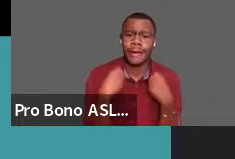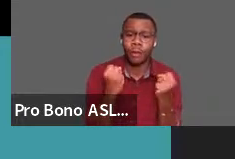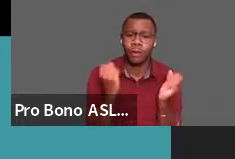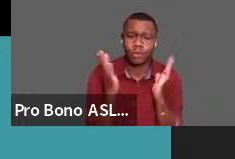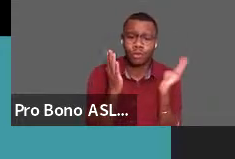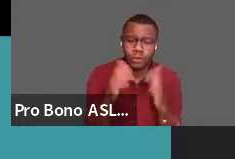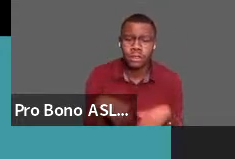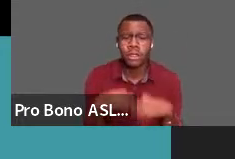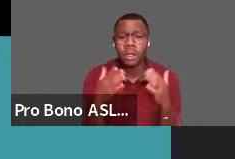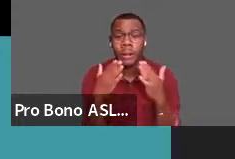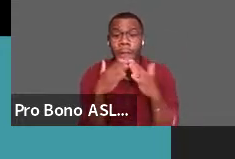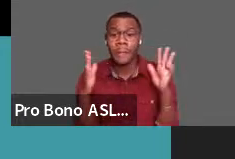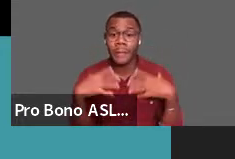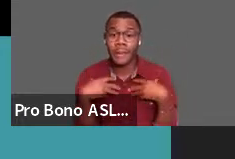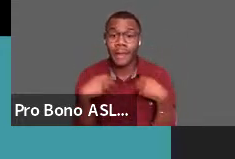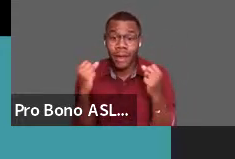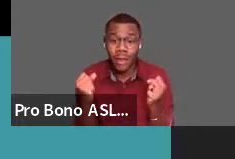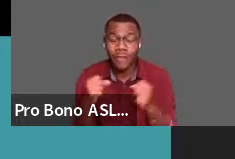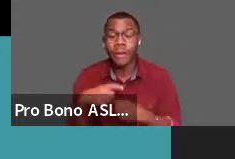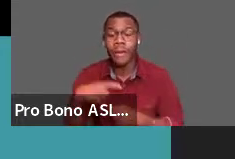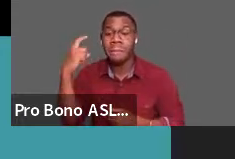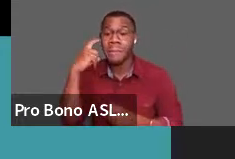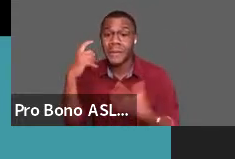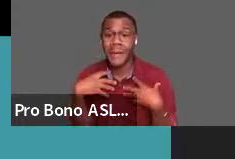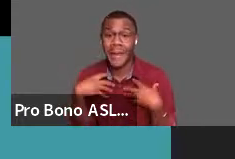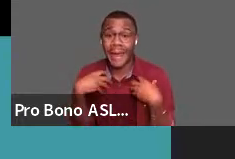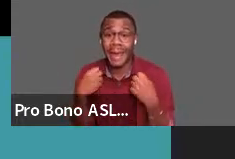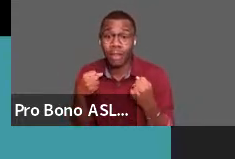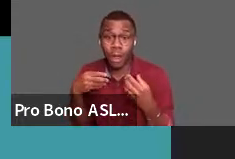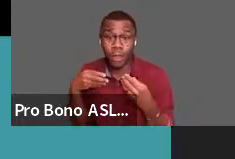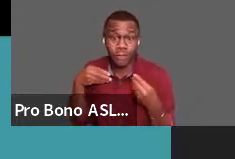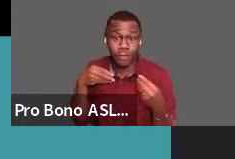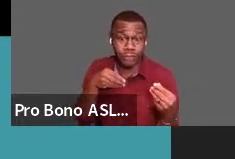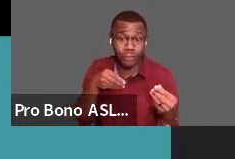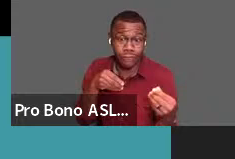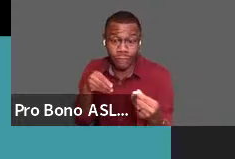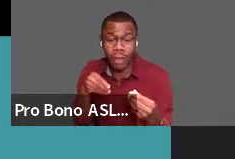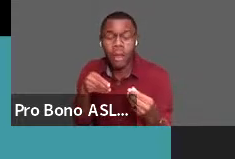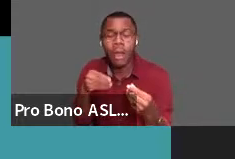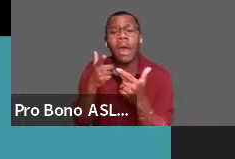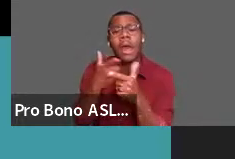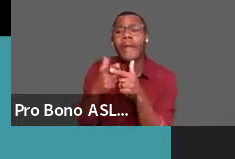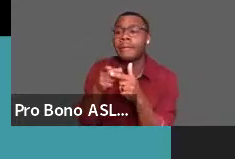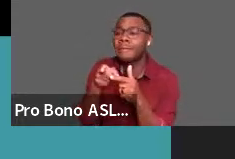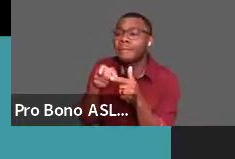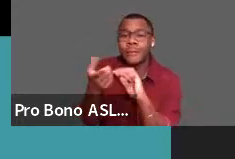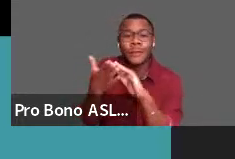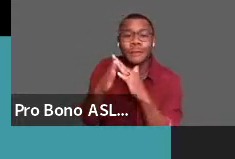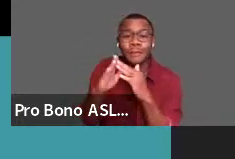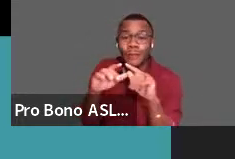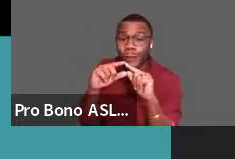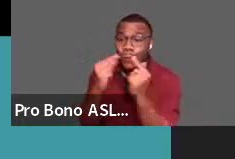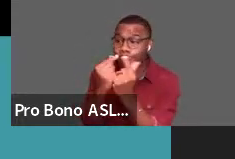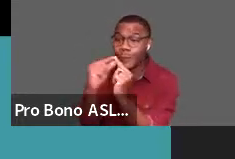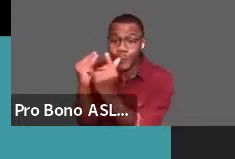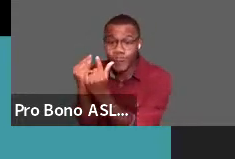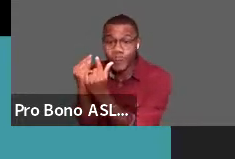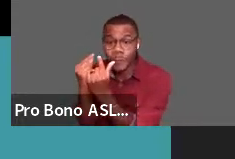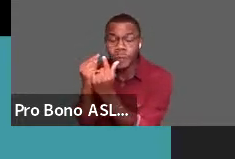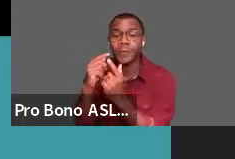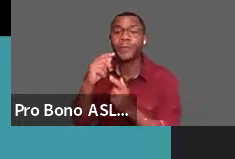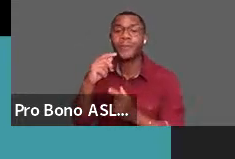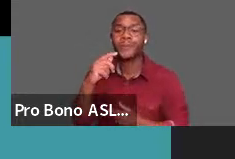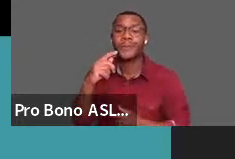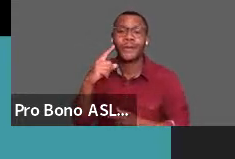and the Department of Mental Health, that then trickled out to our community groups for